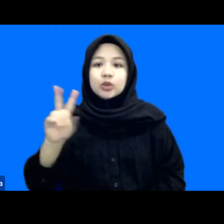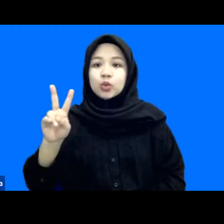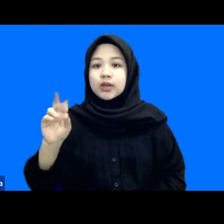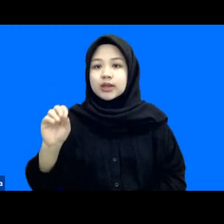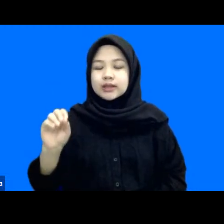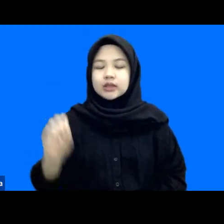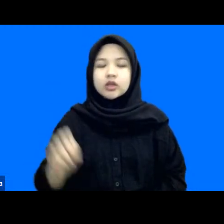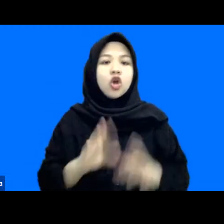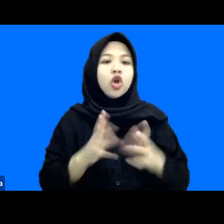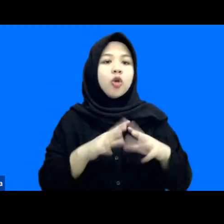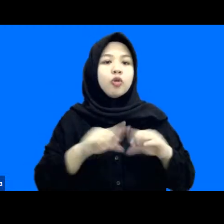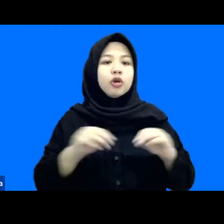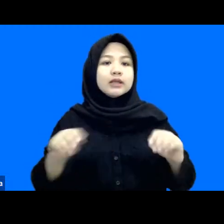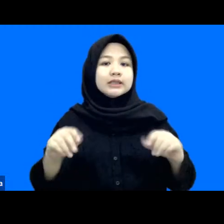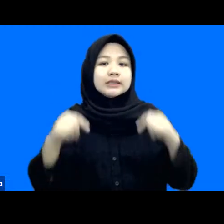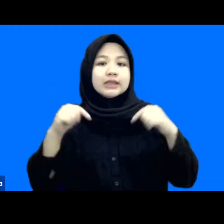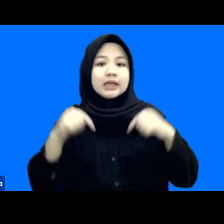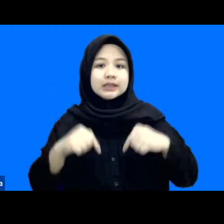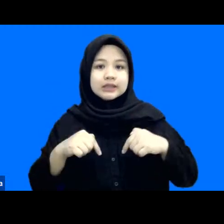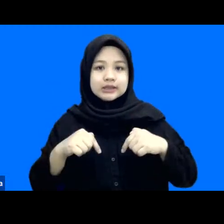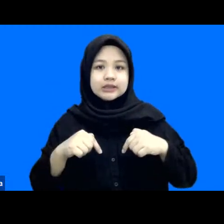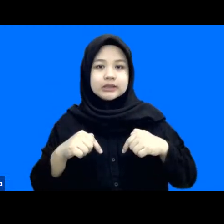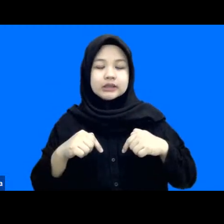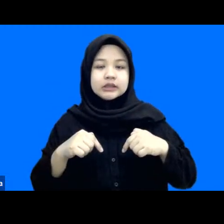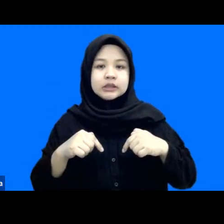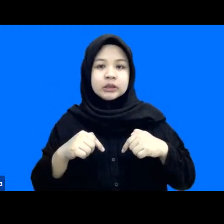a series of a global webinar,